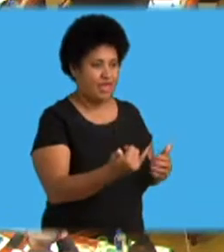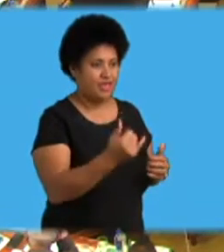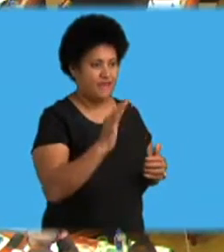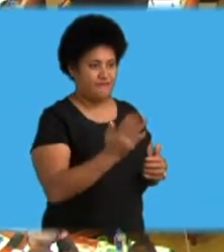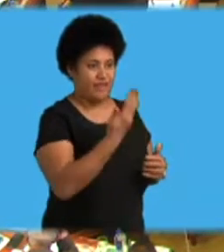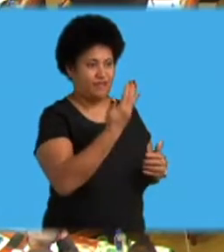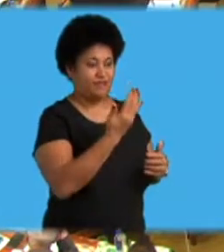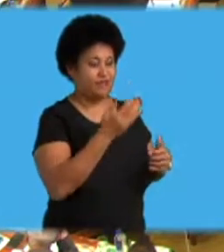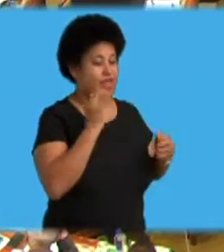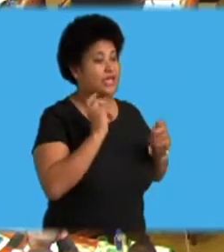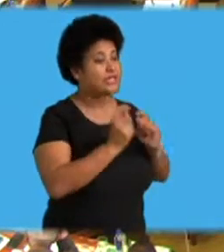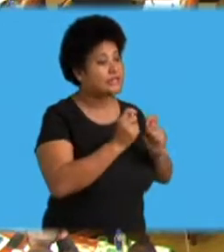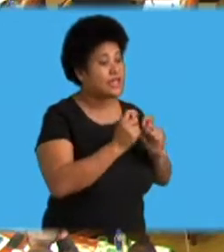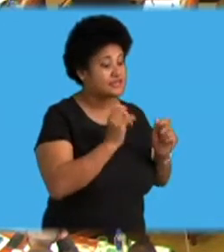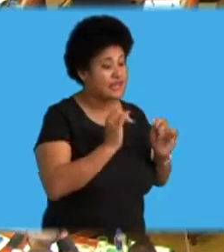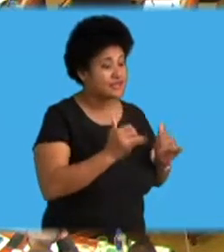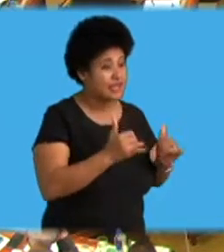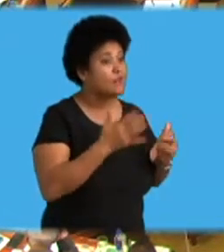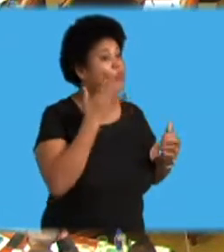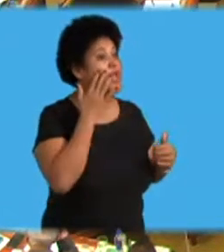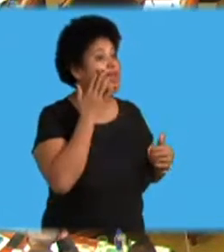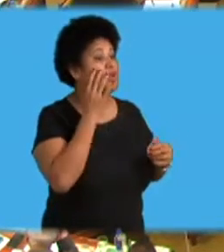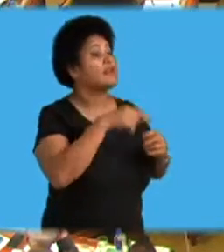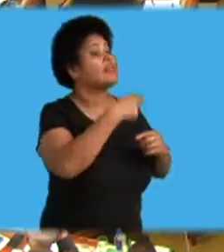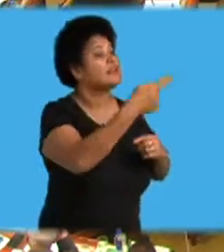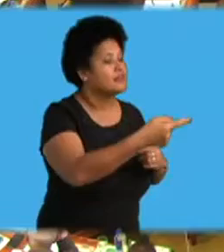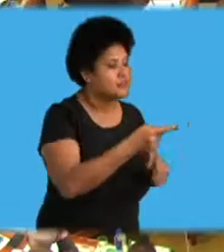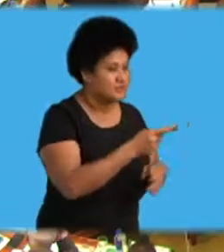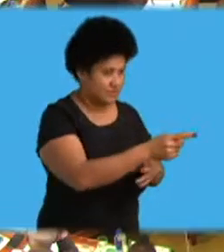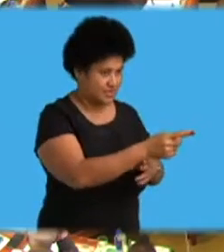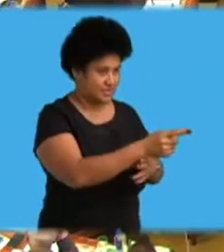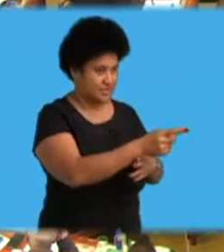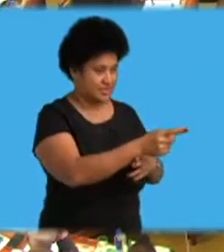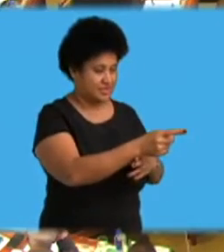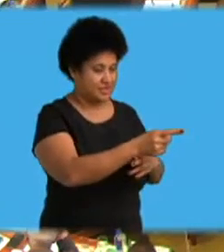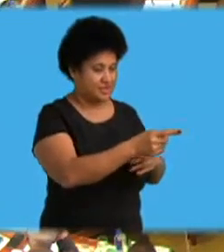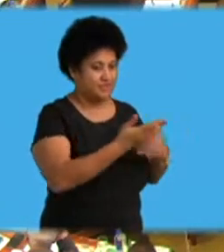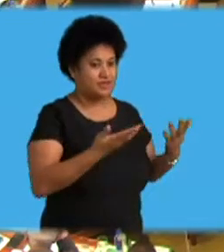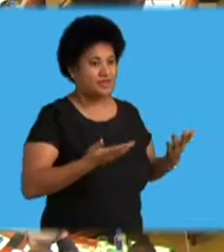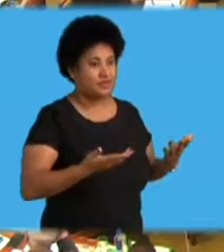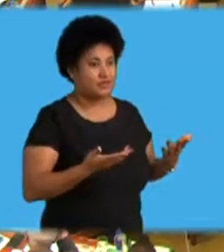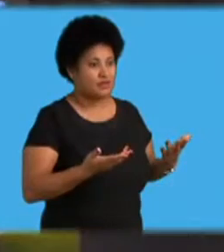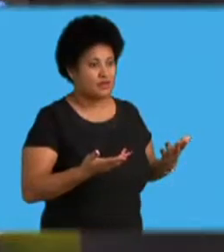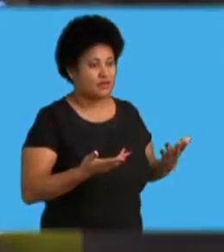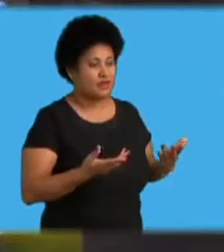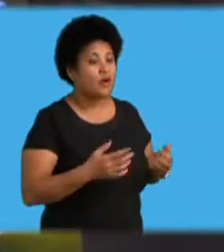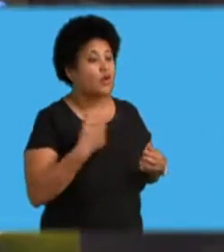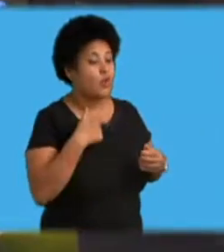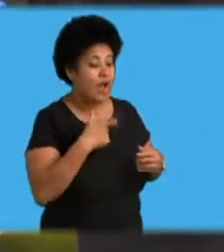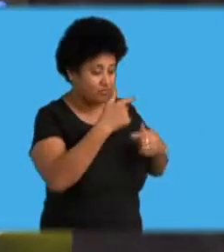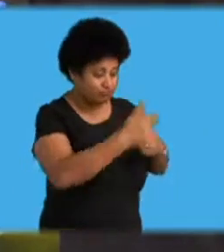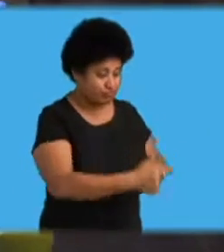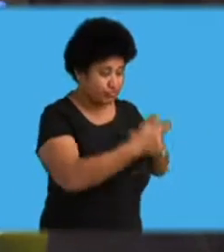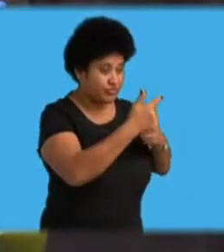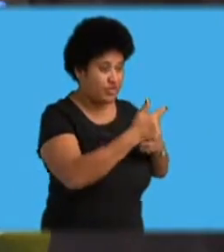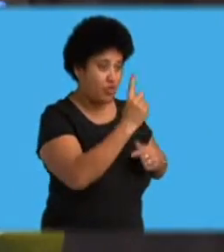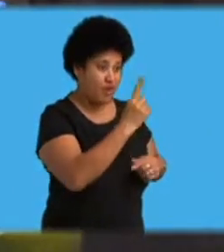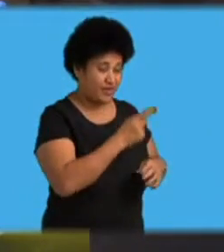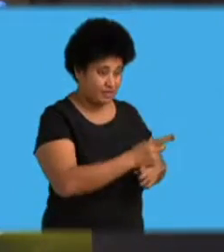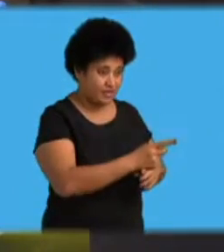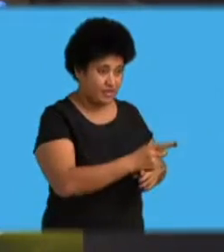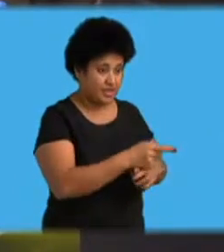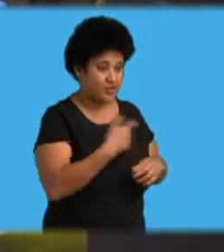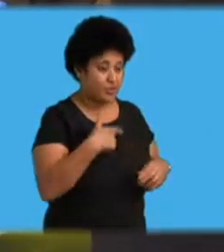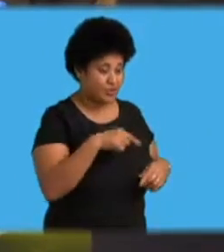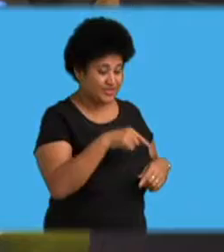on the other week. So, Madam Speaker, the reason why we did not have to give more than 1 week is because these materials